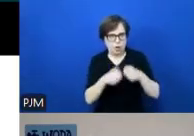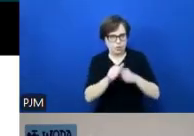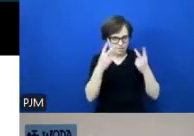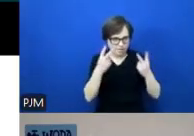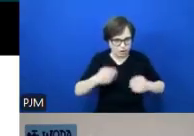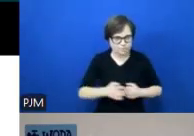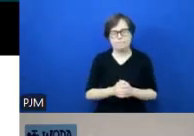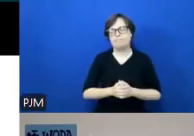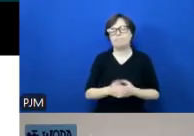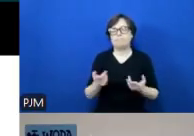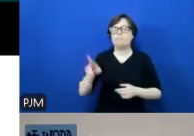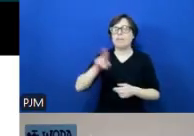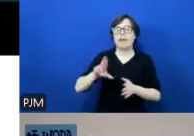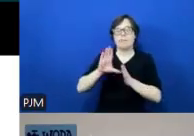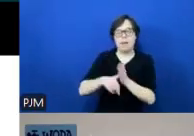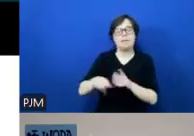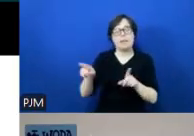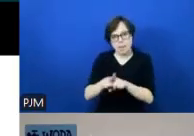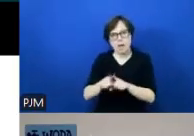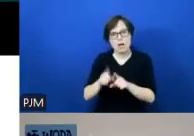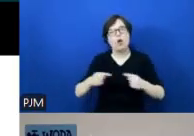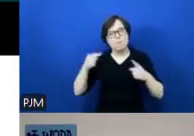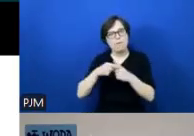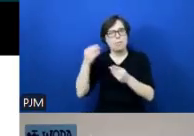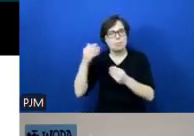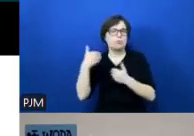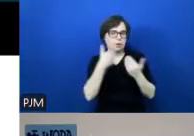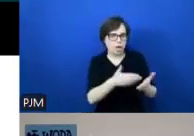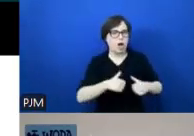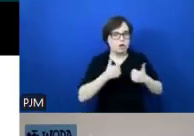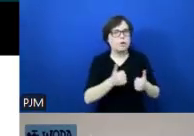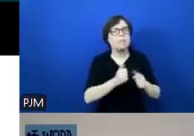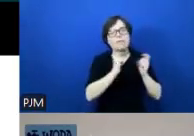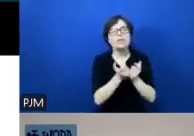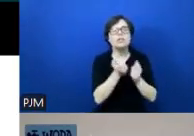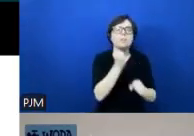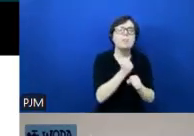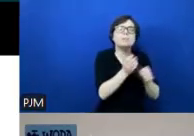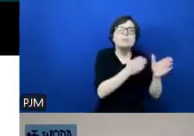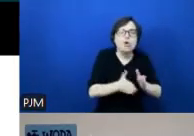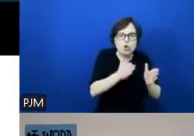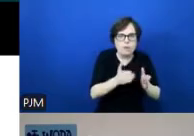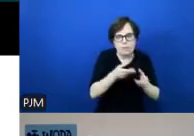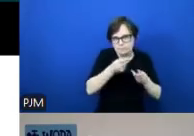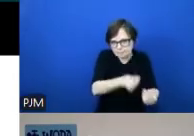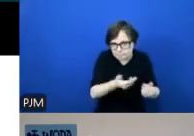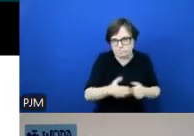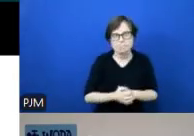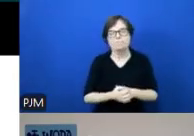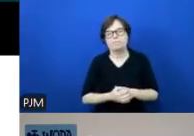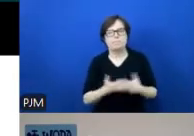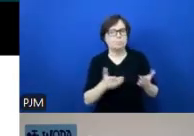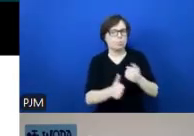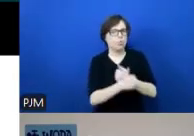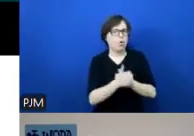important this network was. And of course, we received the necessary funding for the preparation works